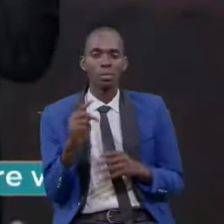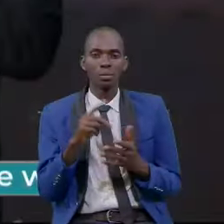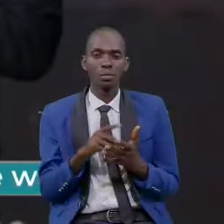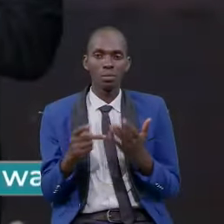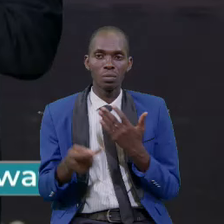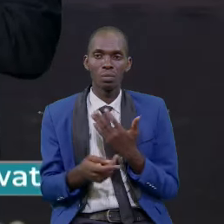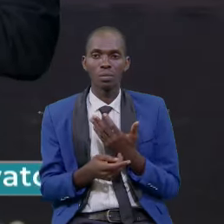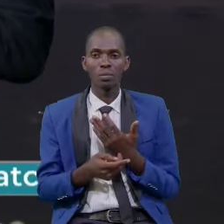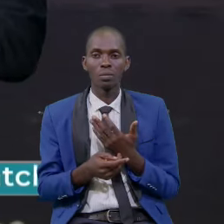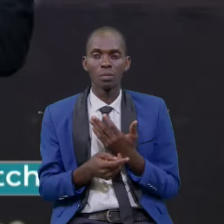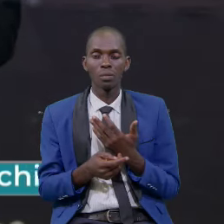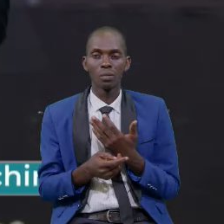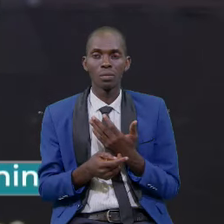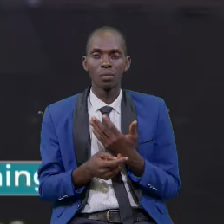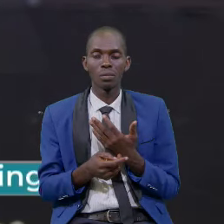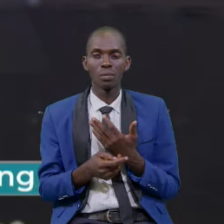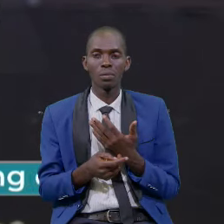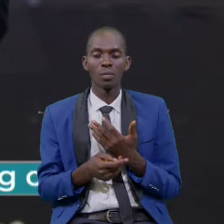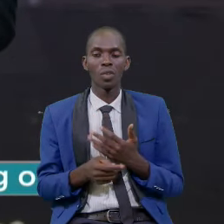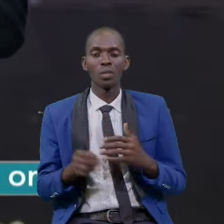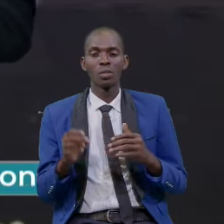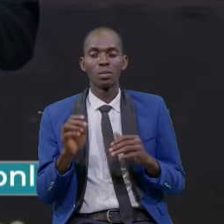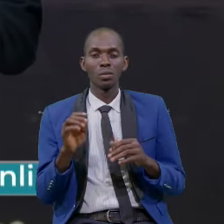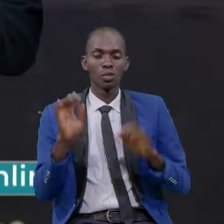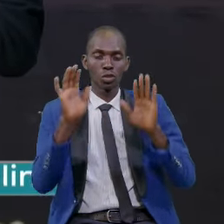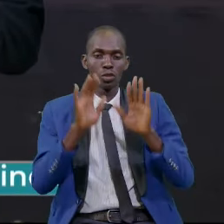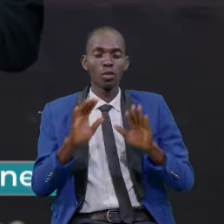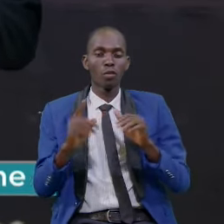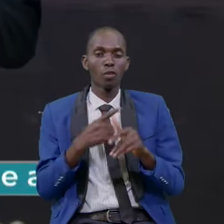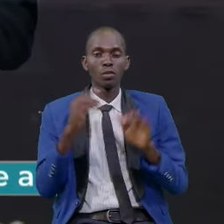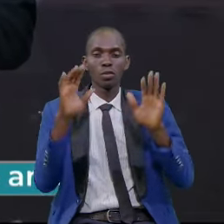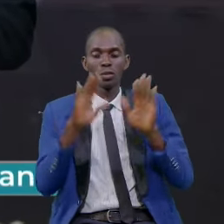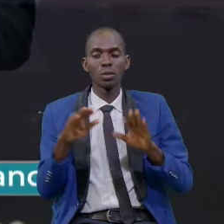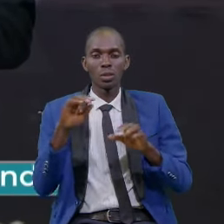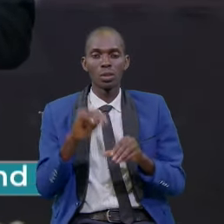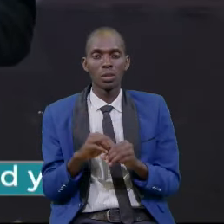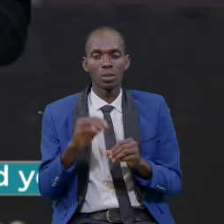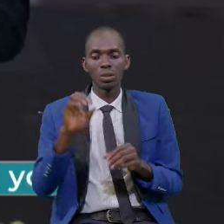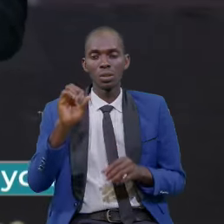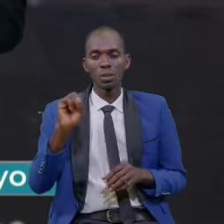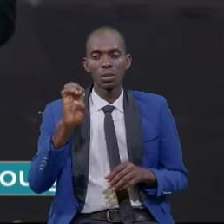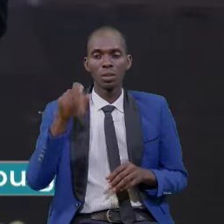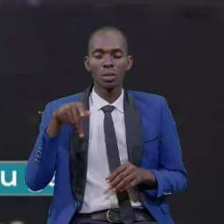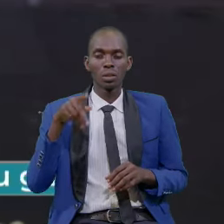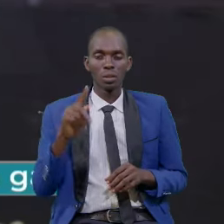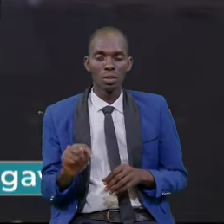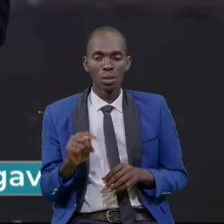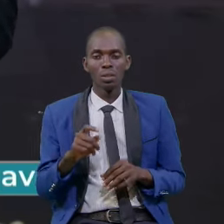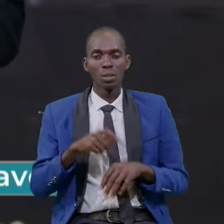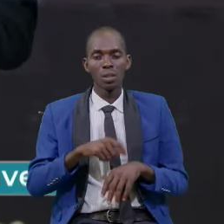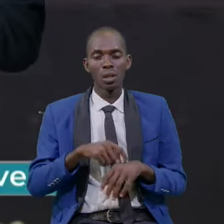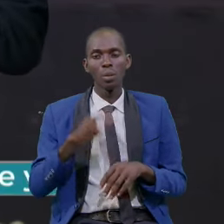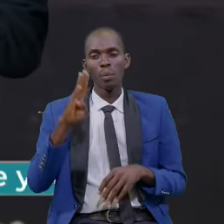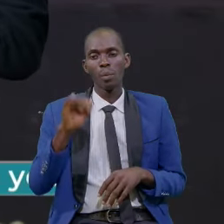Sunday, by 3 p.m., we'll also give you more details about it. The pastor is delighted